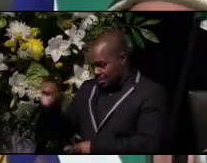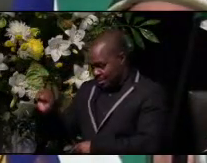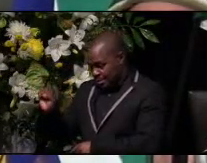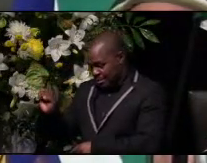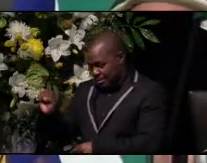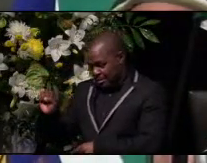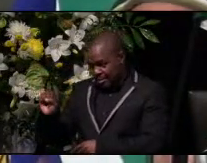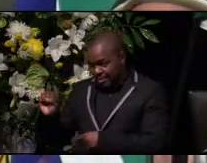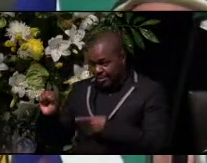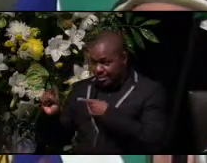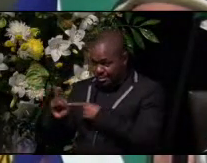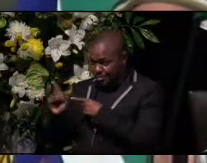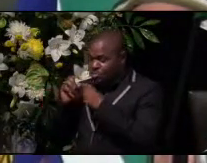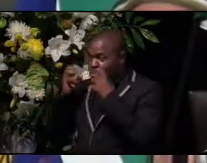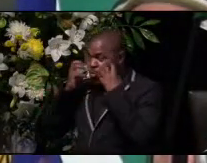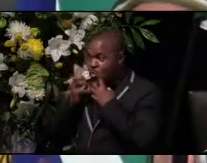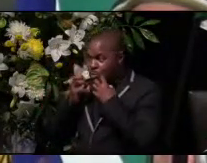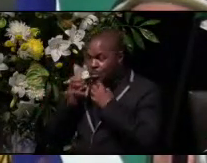cortane